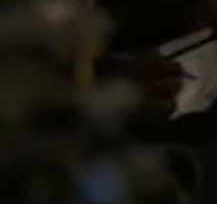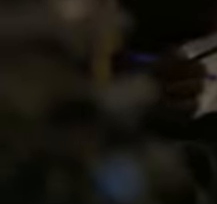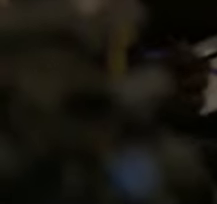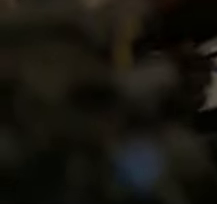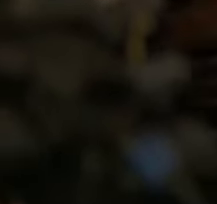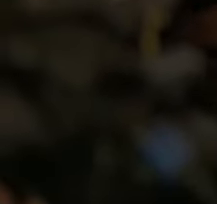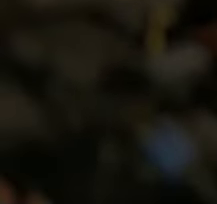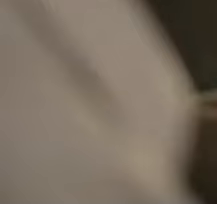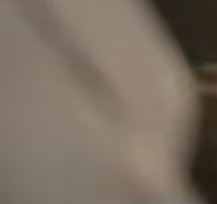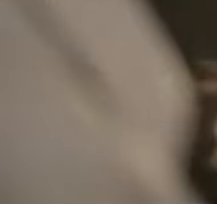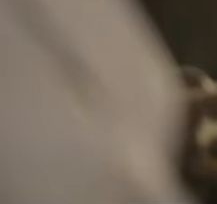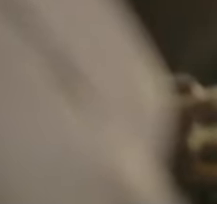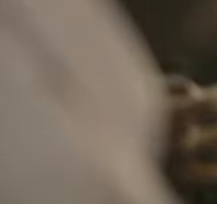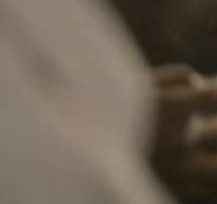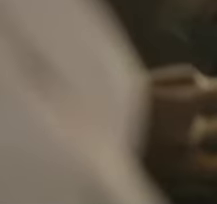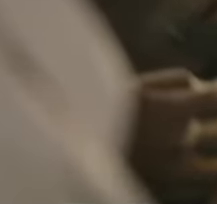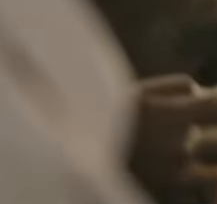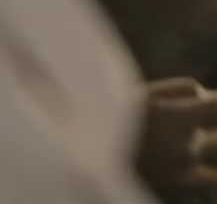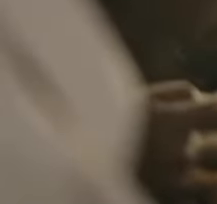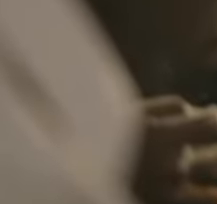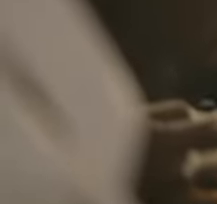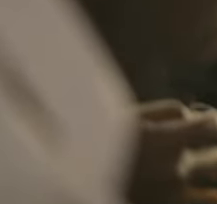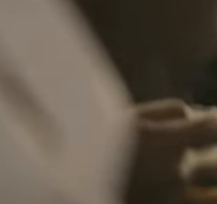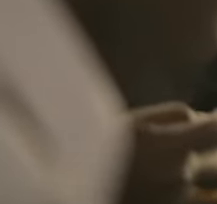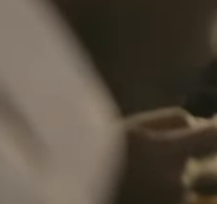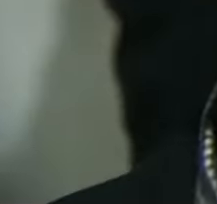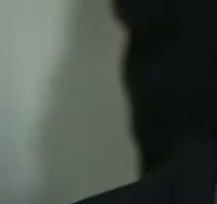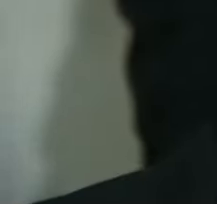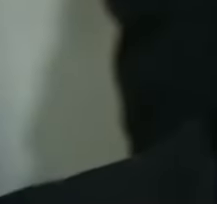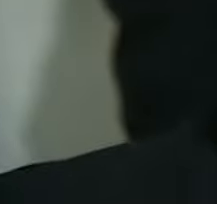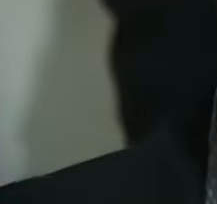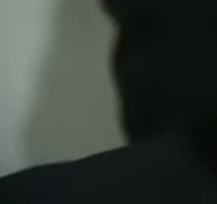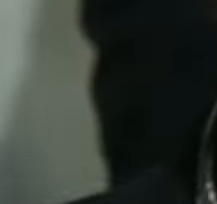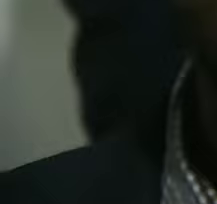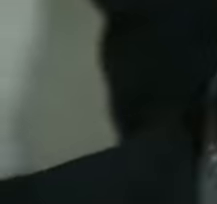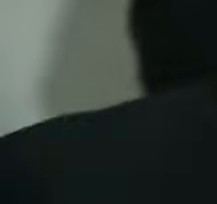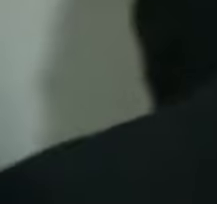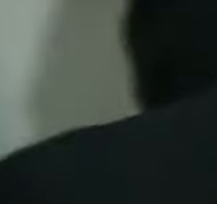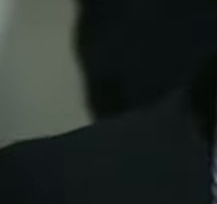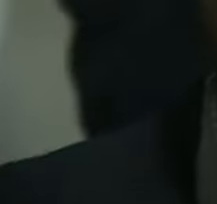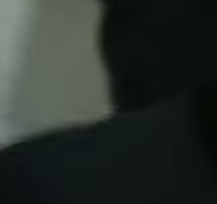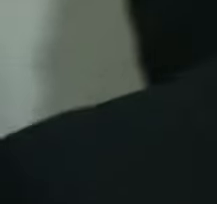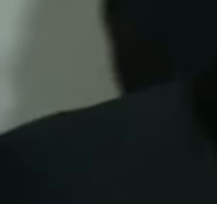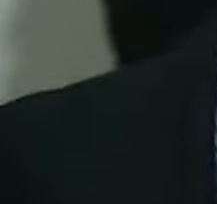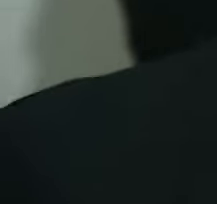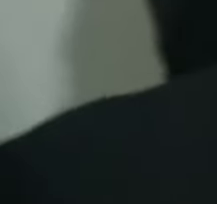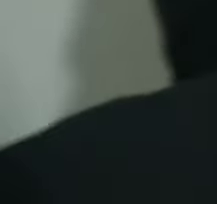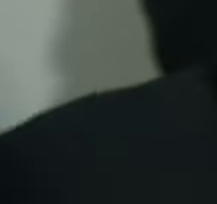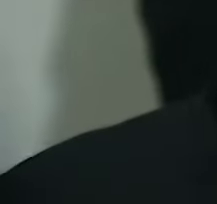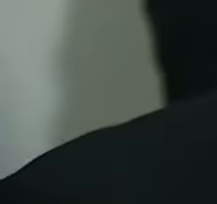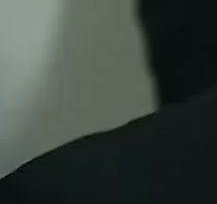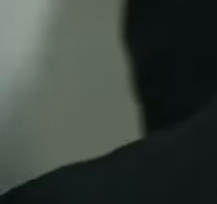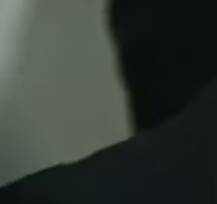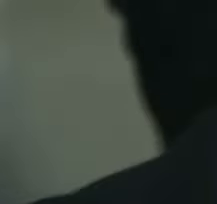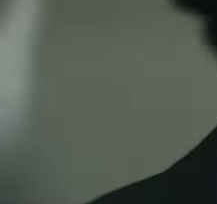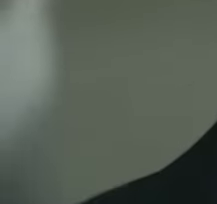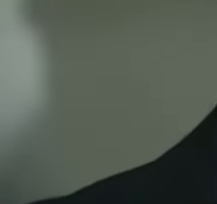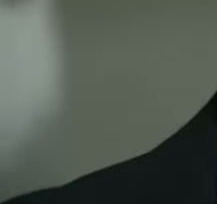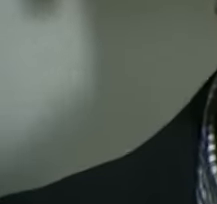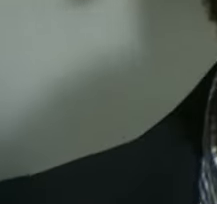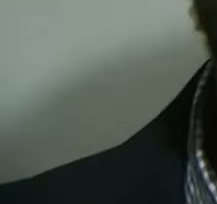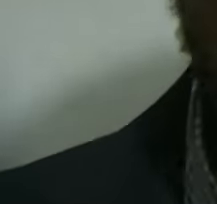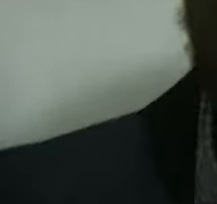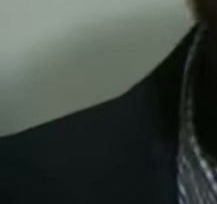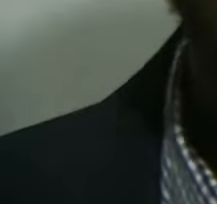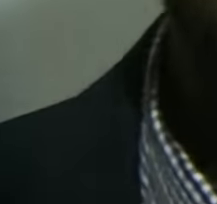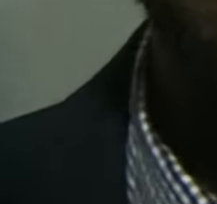home. Will you fight on? Are you going to fight on? I have come to continue exactly where I stopped. I